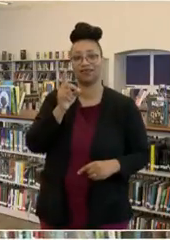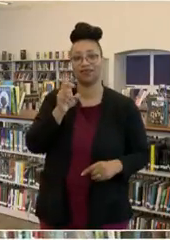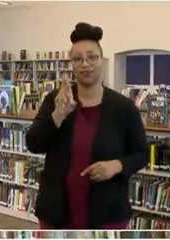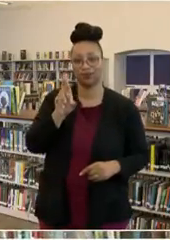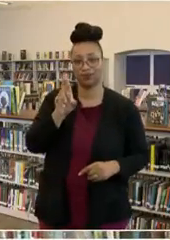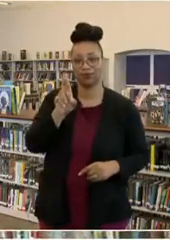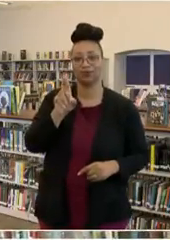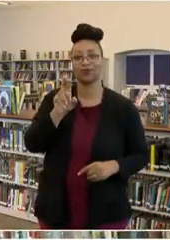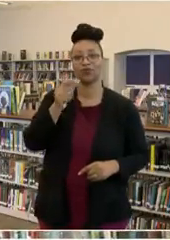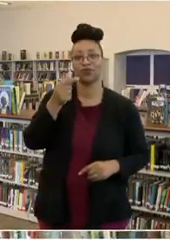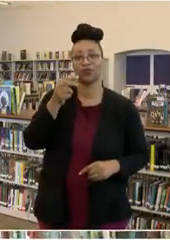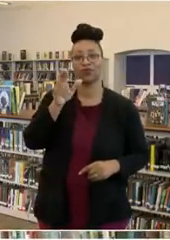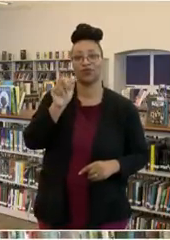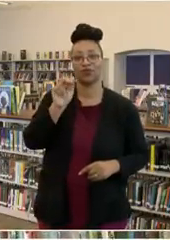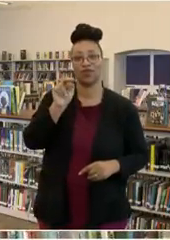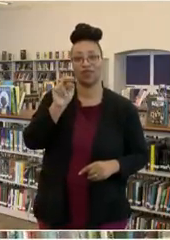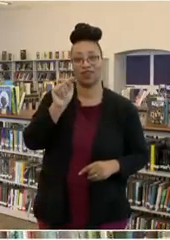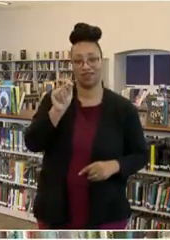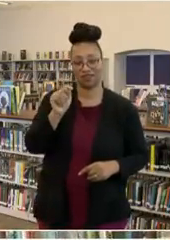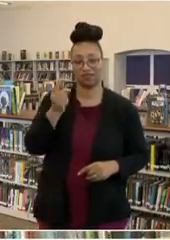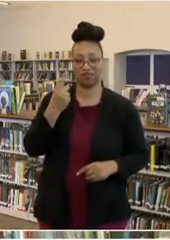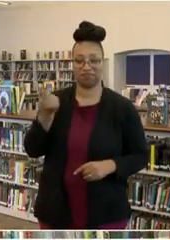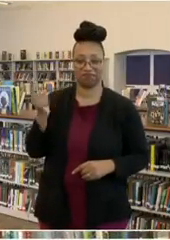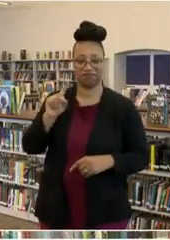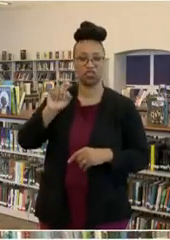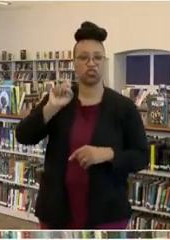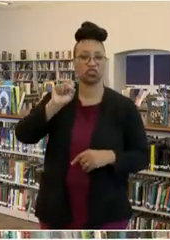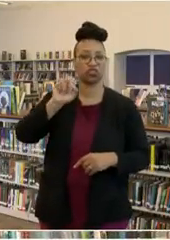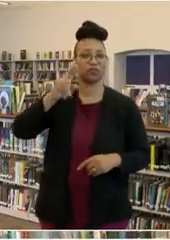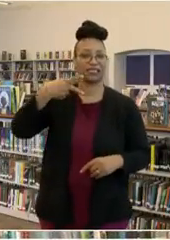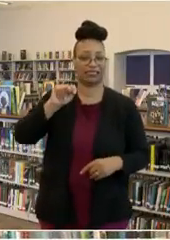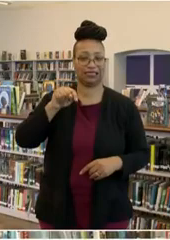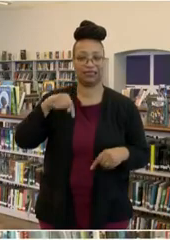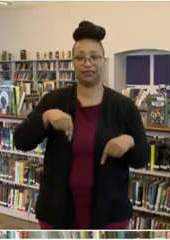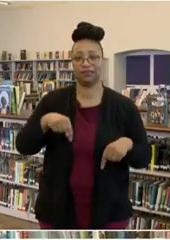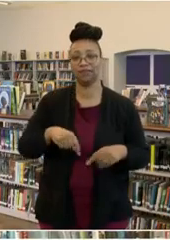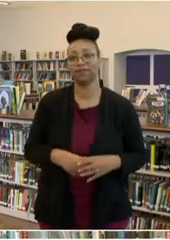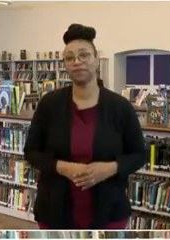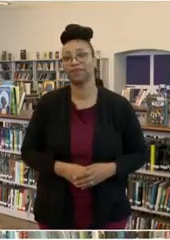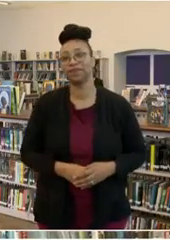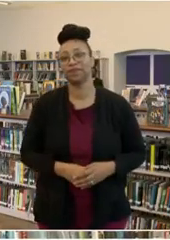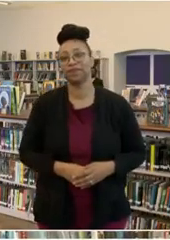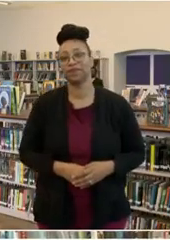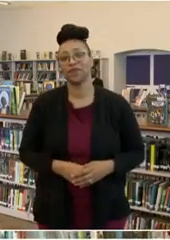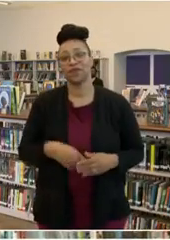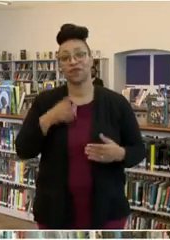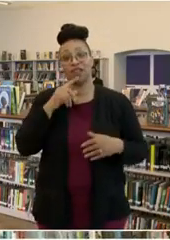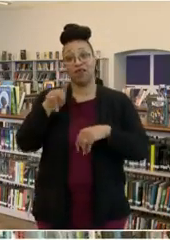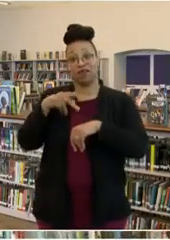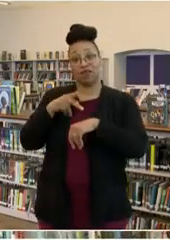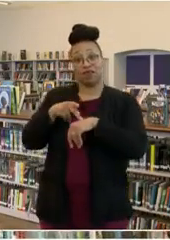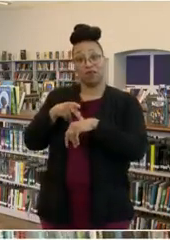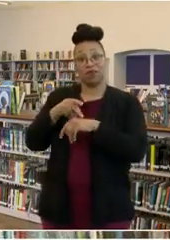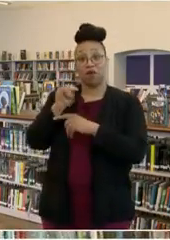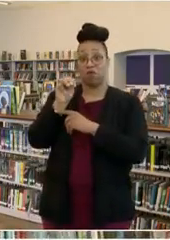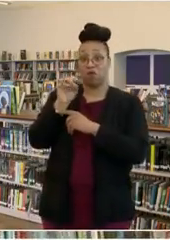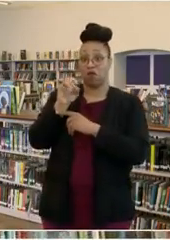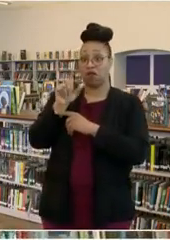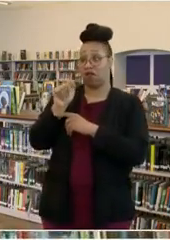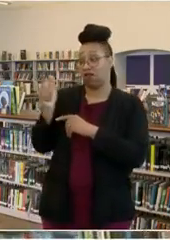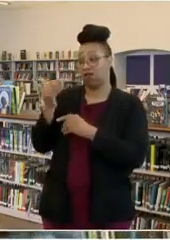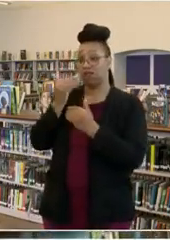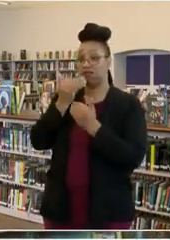Thank you, Mayor. We are really excited to be here today. First, Principal Moeller, thanks for allowing us in your home and the opportunity to